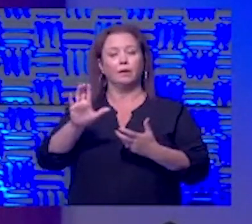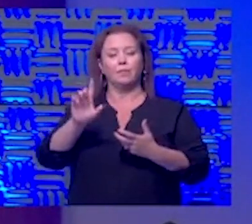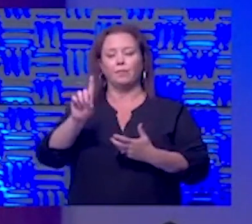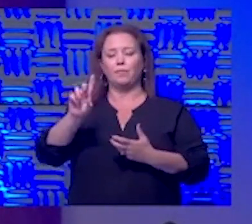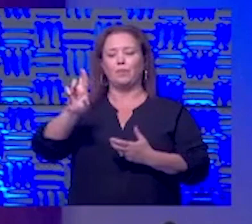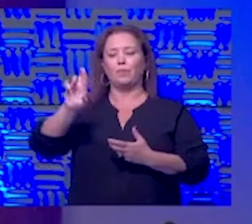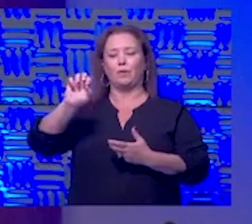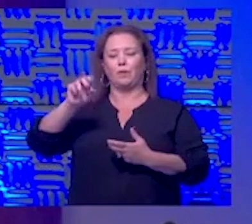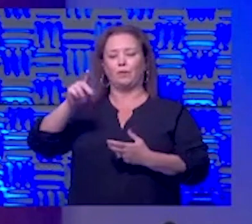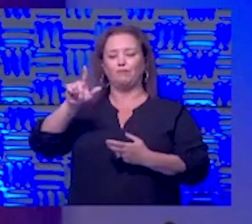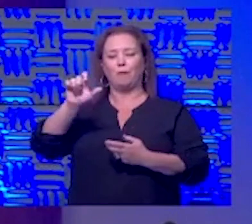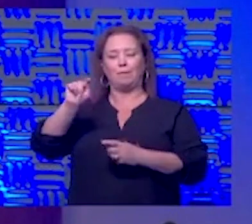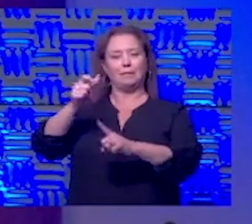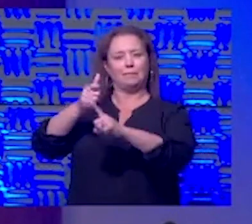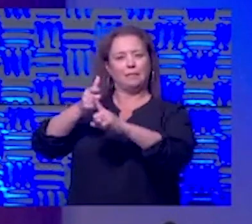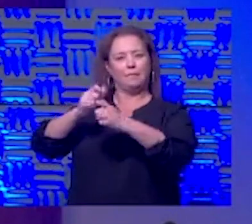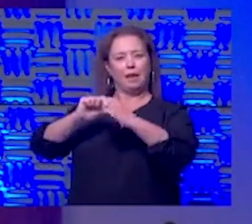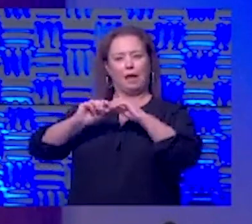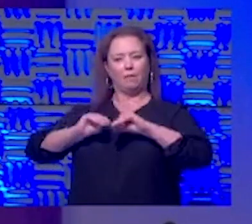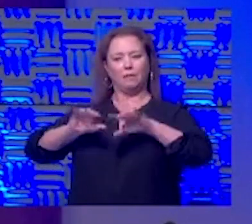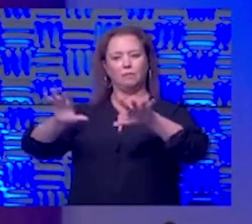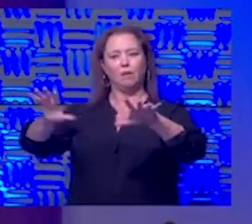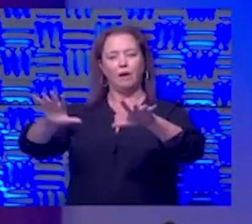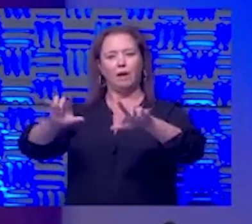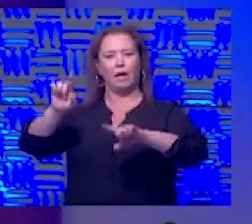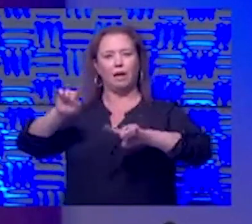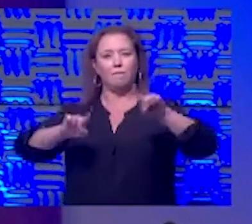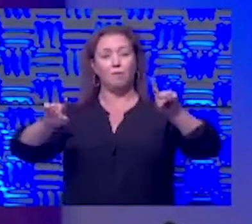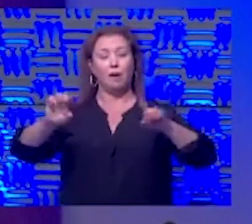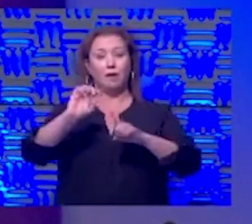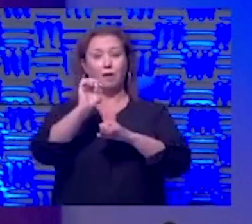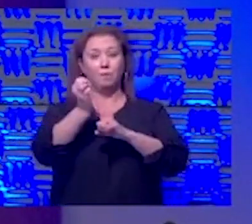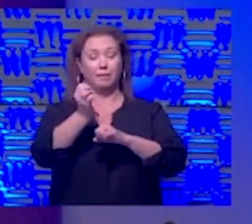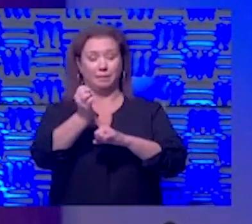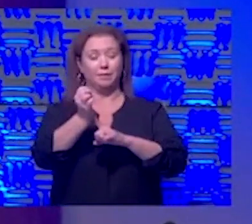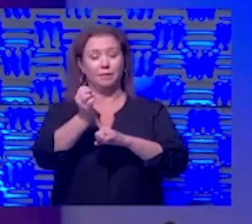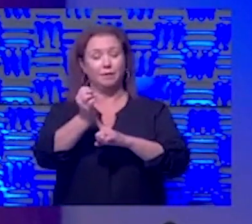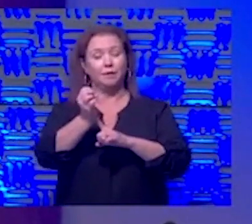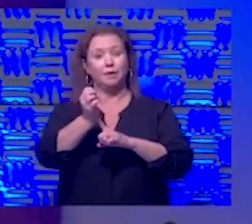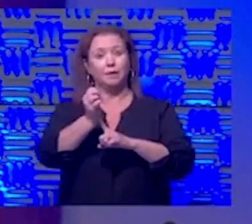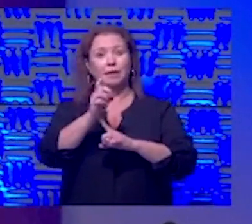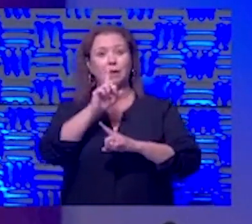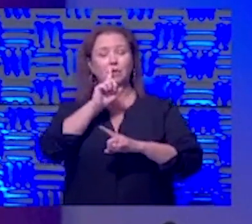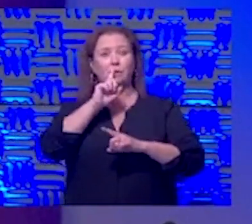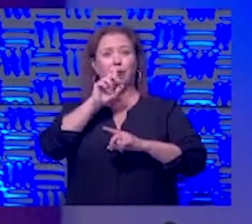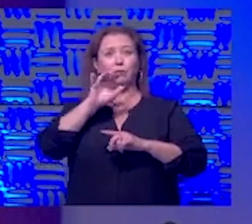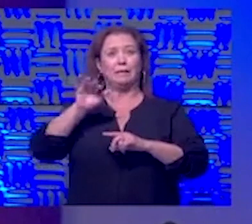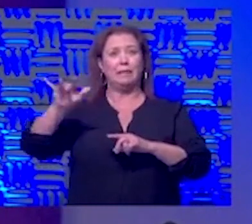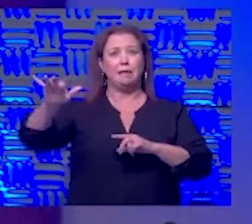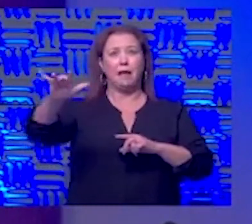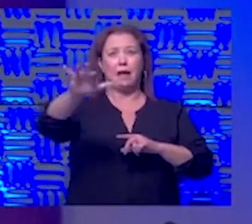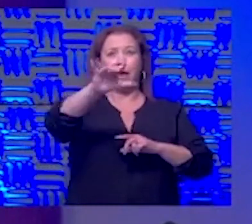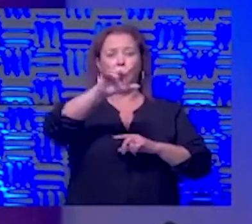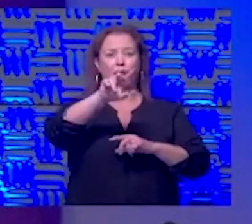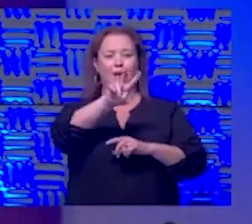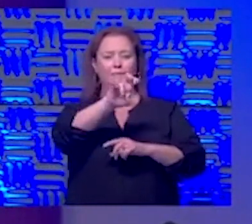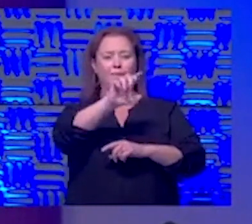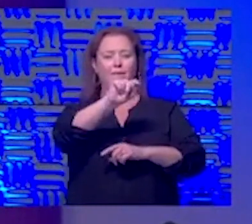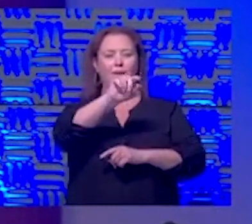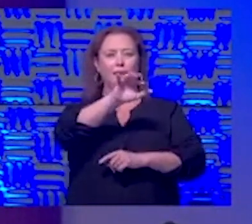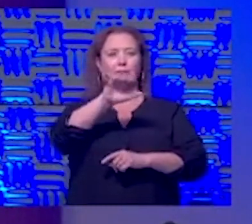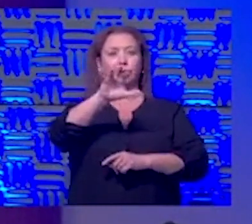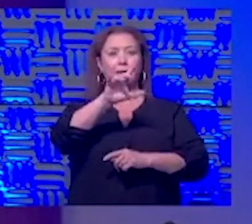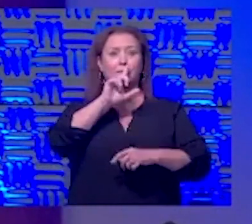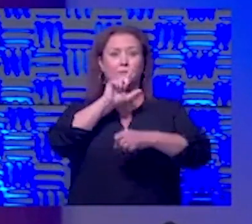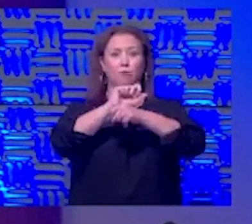droplets are spread in different environments, how much they might be actually aerosolized if the ventilation